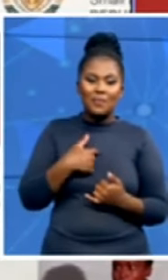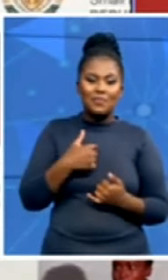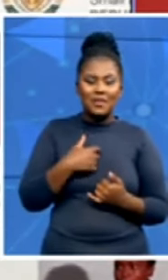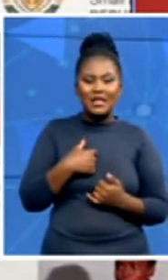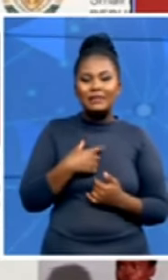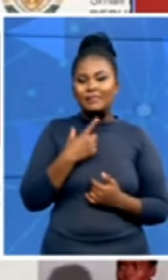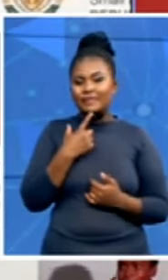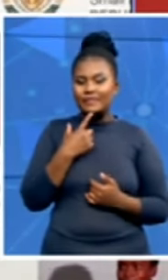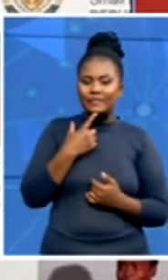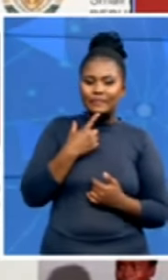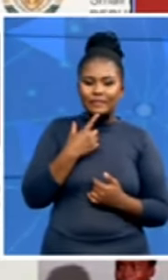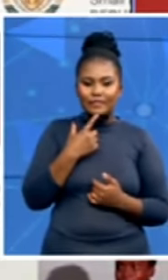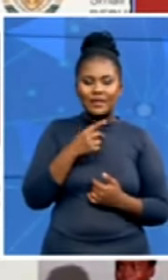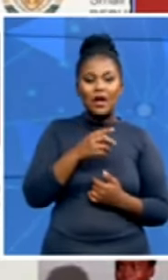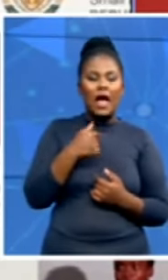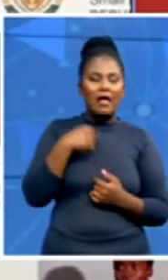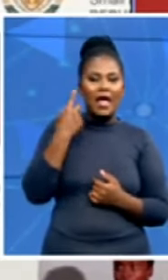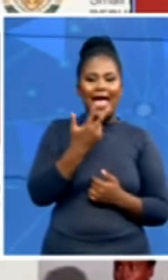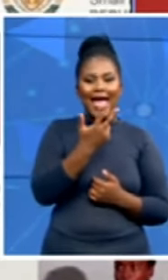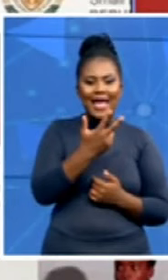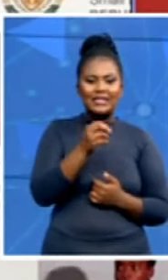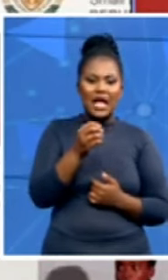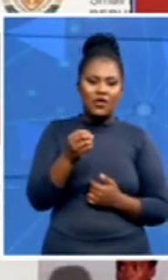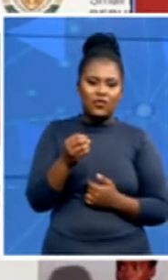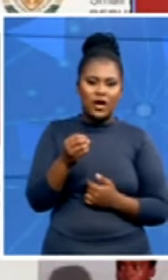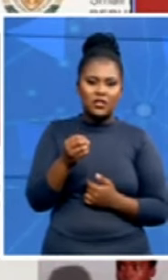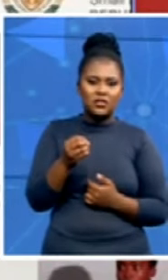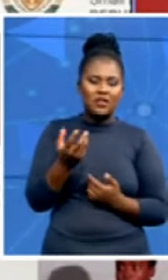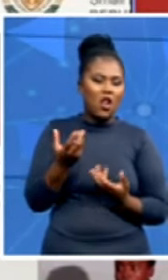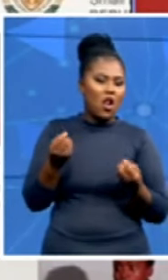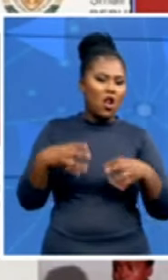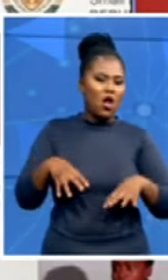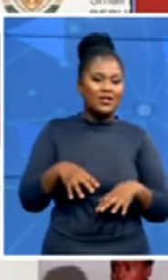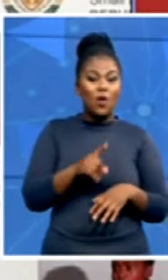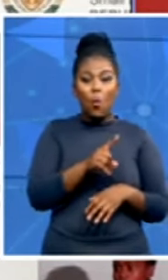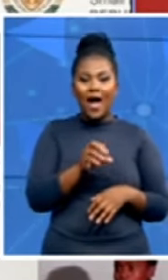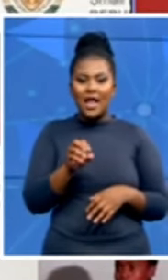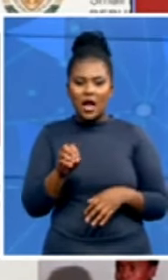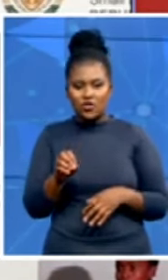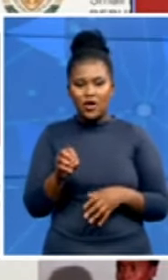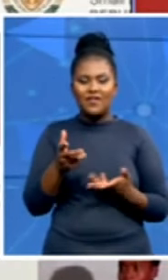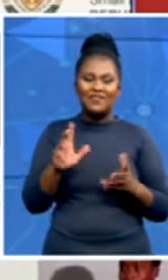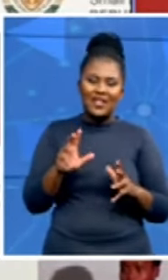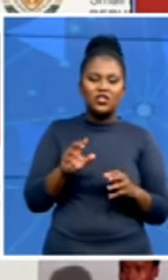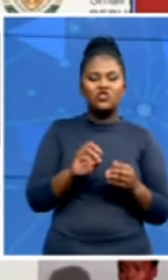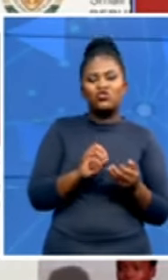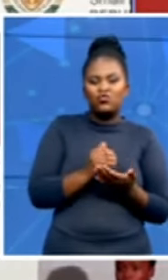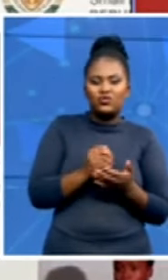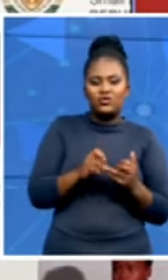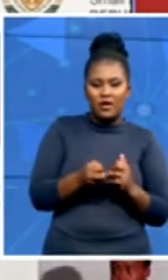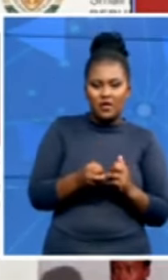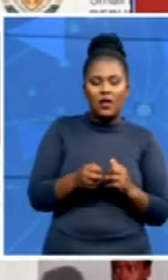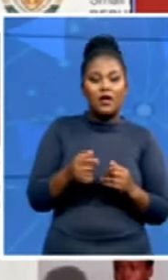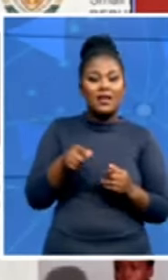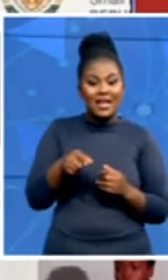of them, they were looted and lost, and 100 of that was completely banned. And this is the negative impact that we're talking about if we're looking